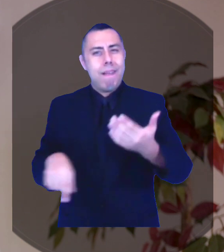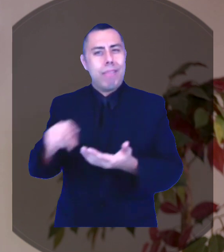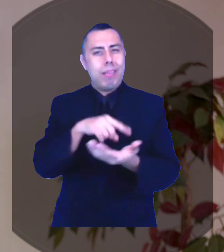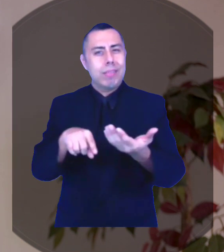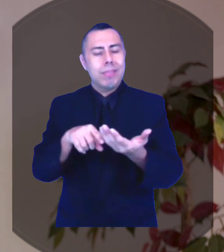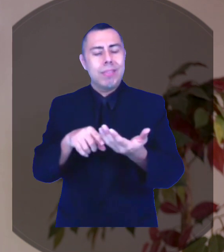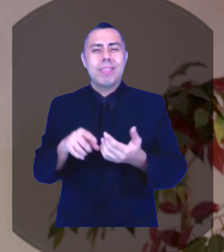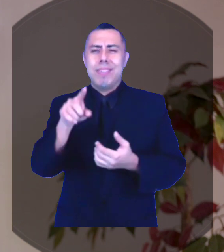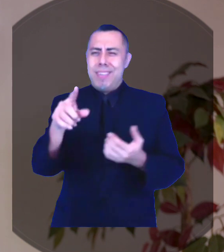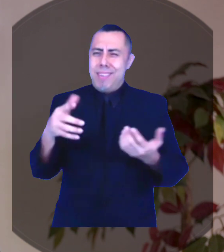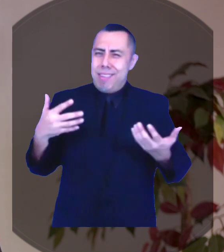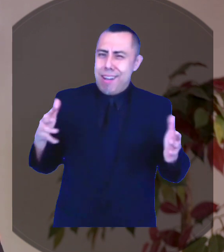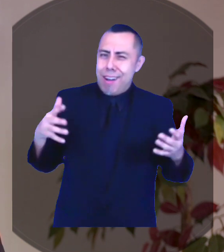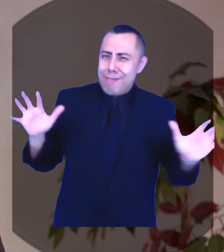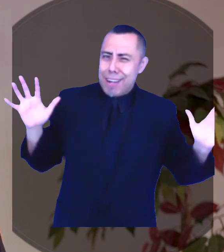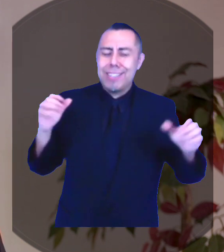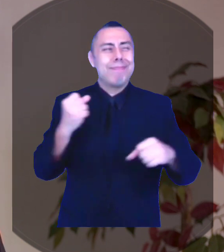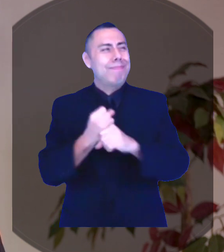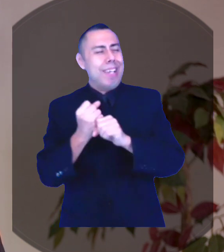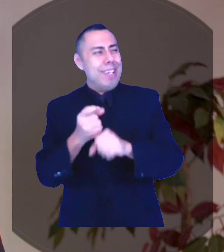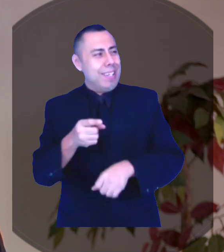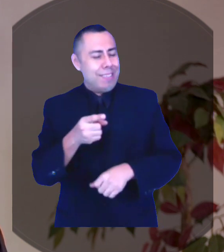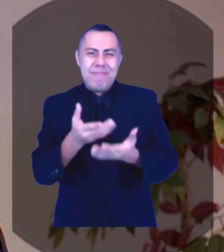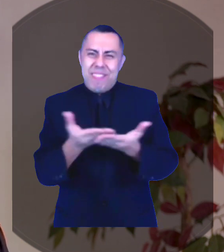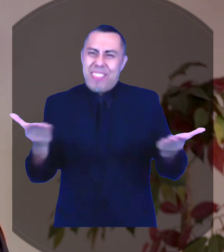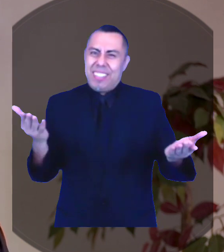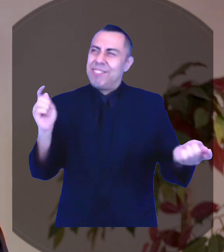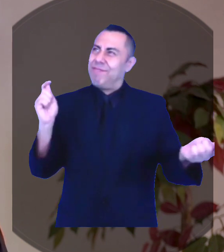other. Katie, thank you for everything. Just tossed, words alone cannot express how much you have influenced me and changed my life for the better. Cohort F, y'all have